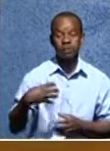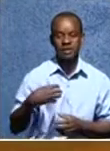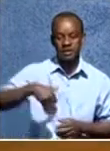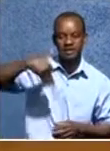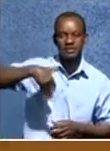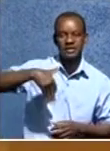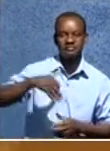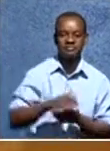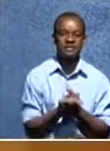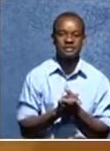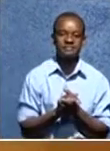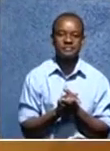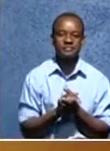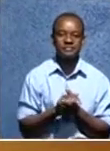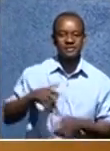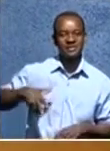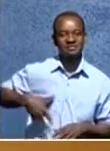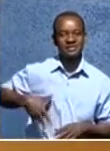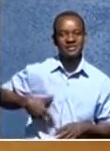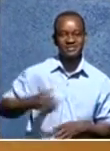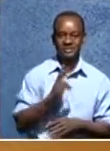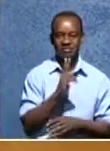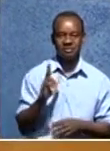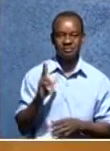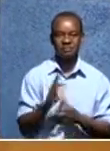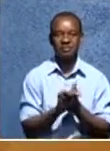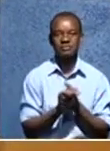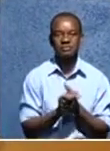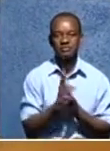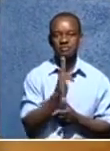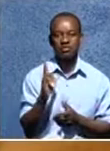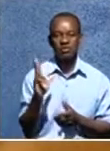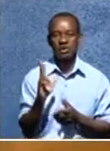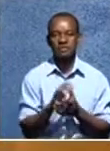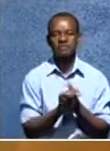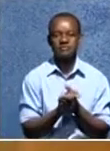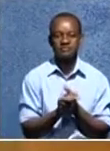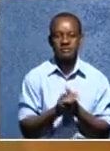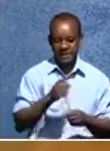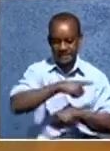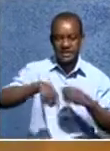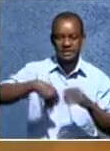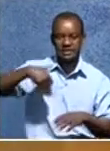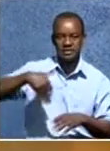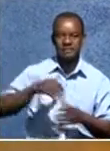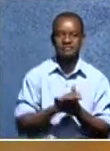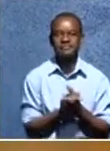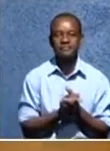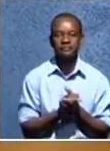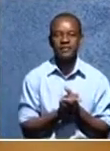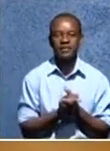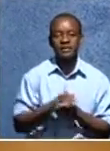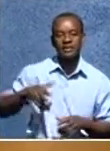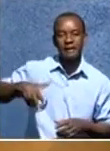an emotional benefit as well as a rational benefit to consumers locally and abroad. The rational benefit has to come